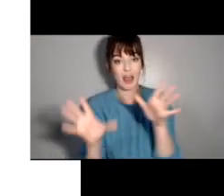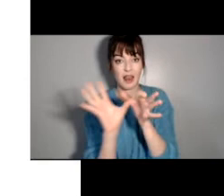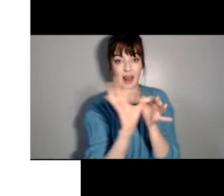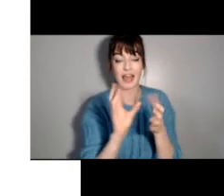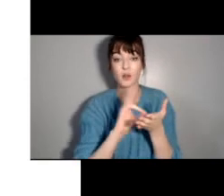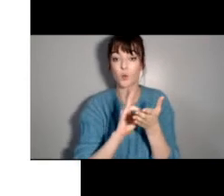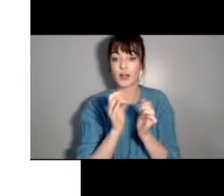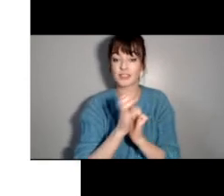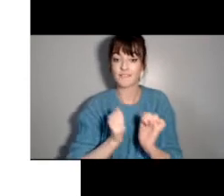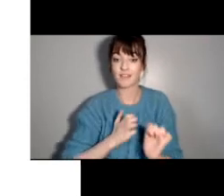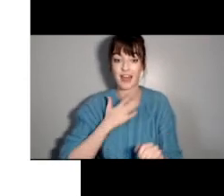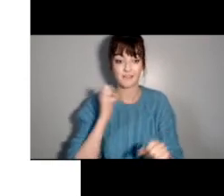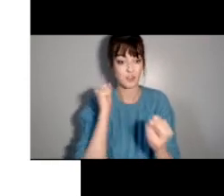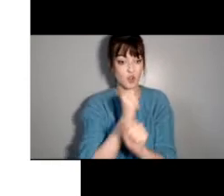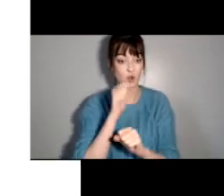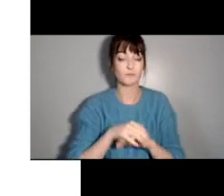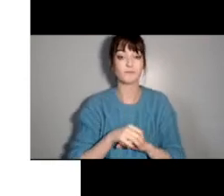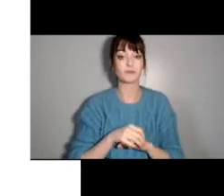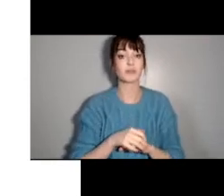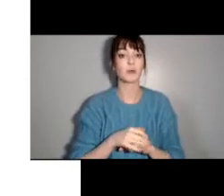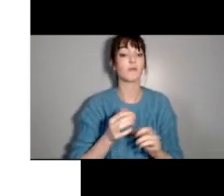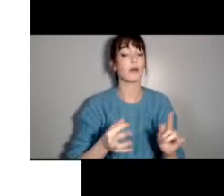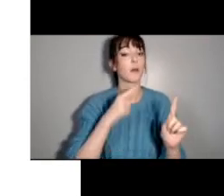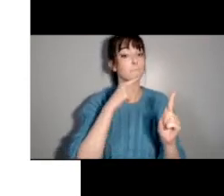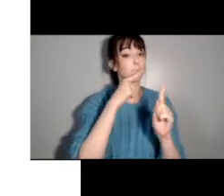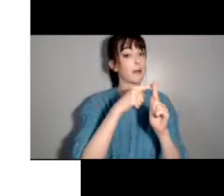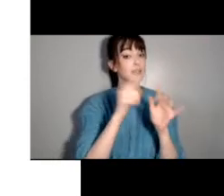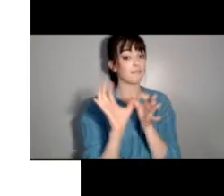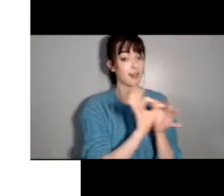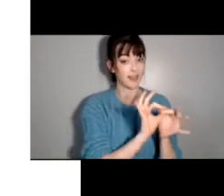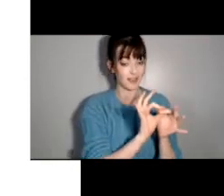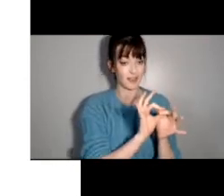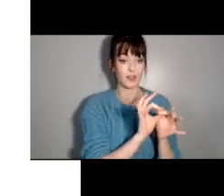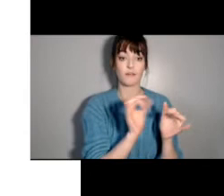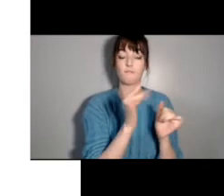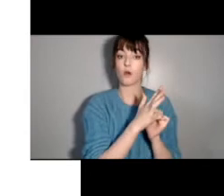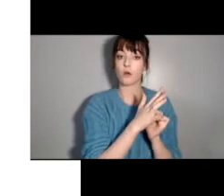life scores. We found positive correlation with having an intellectual disability,